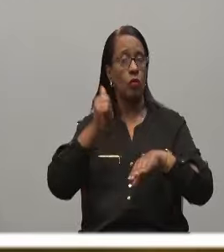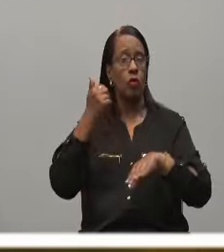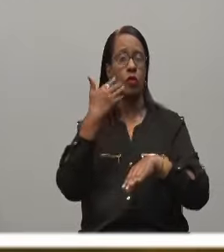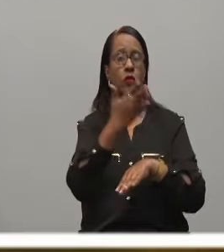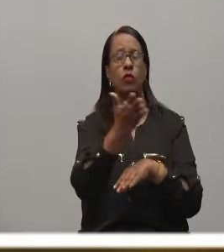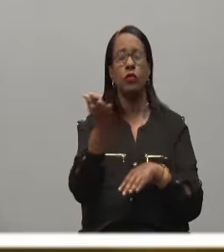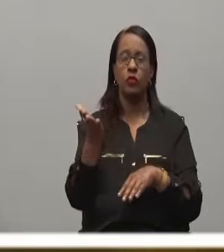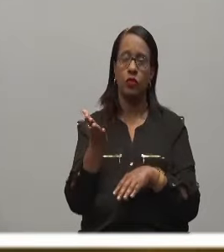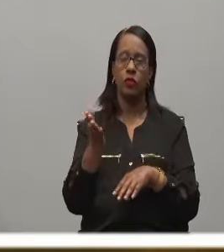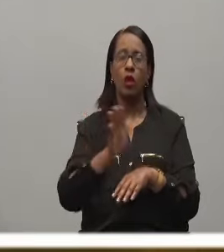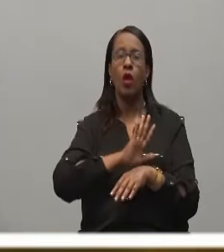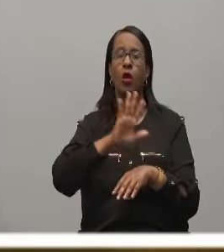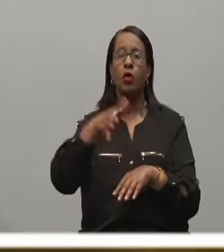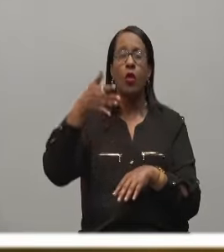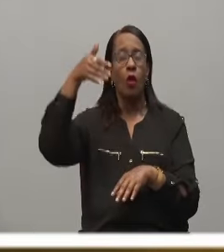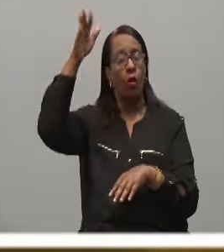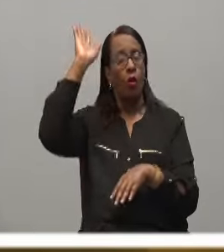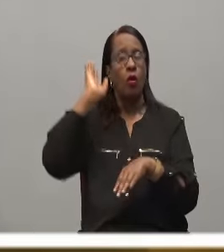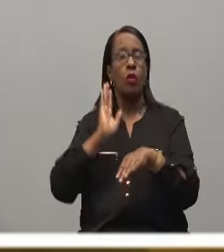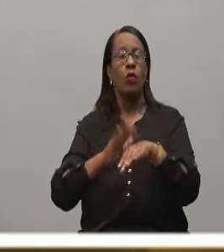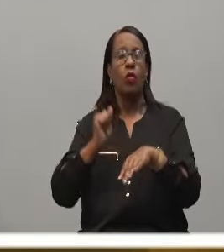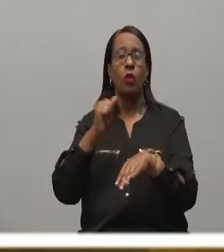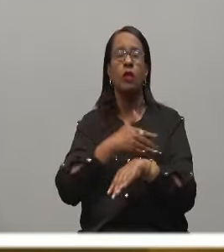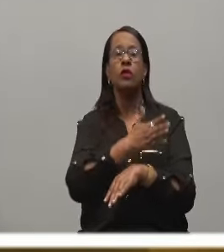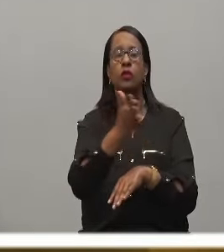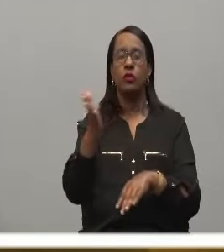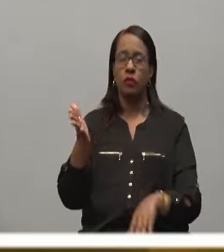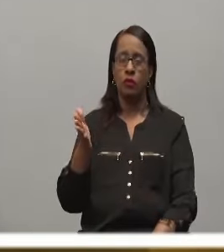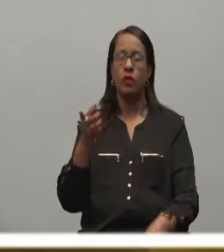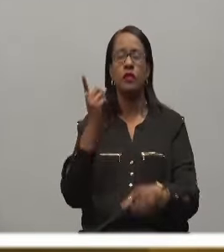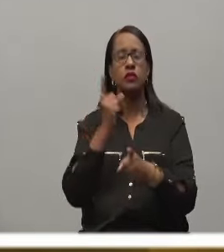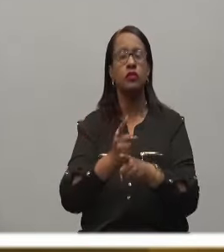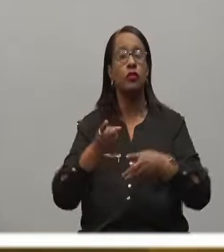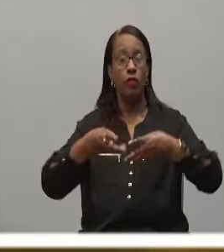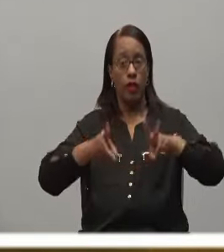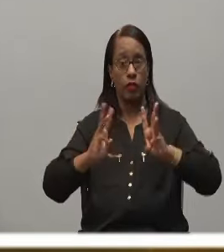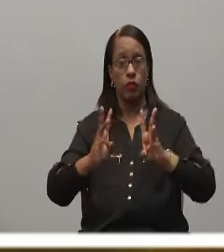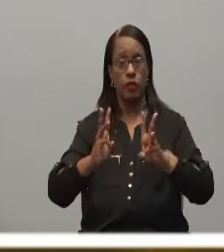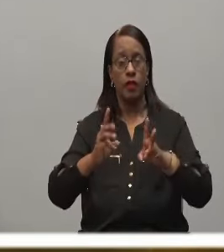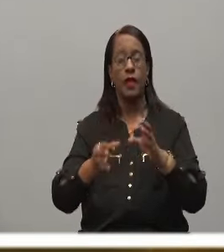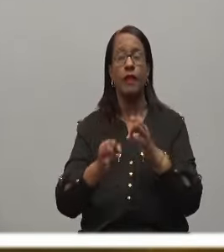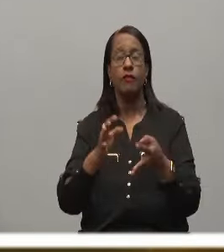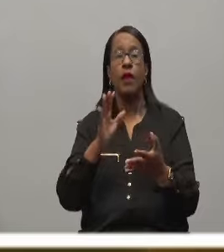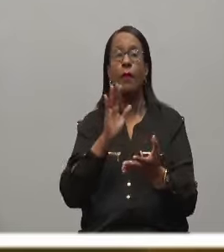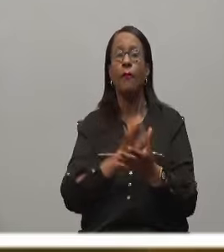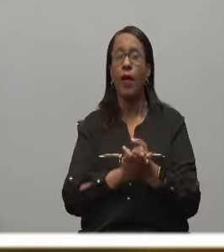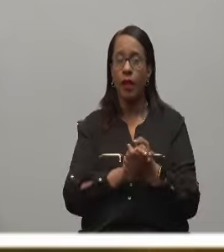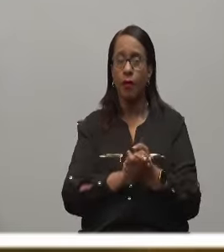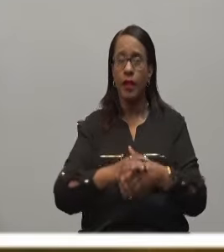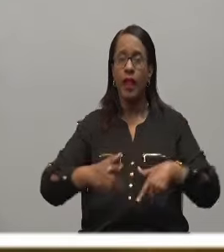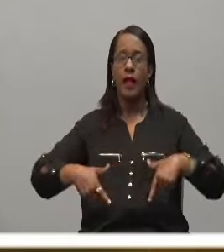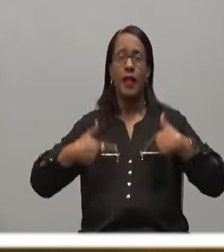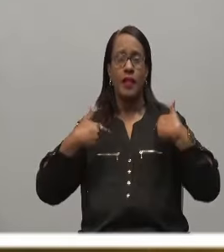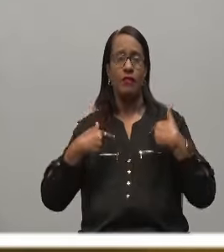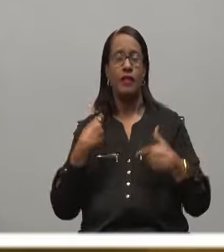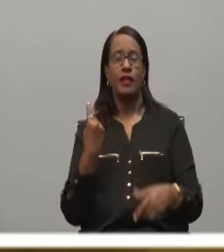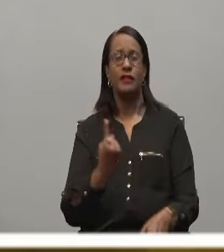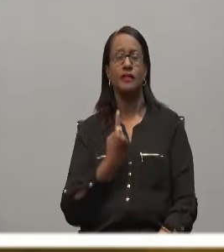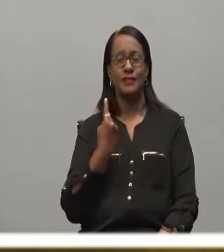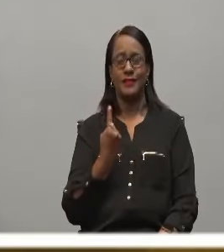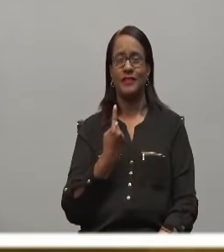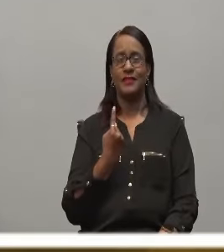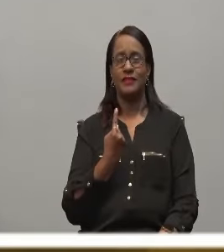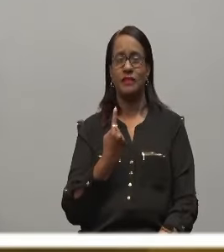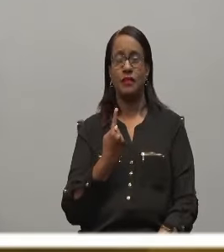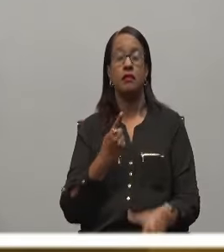So it's about your vocation, first and foremost. What is your vocation? If you're married and you're living like you're single, well,